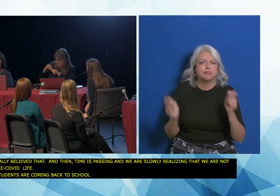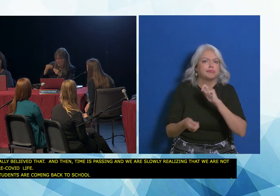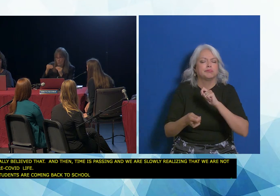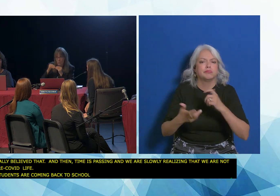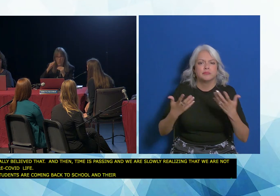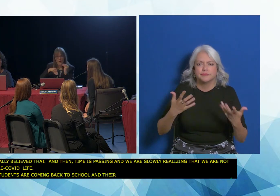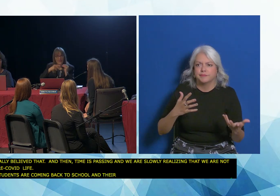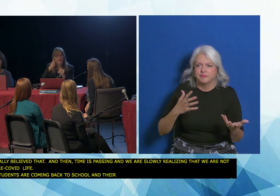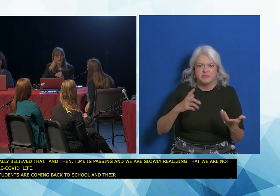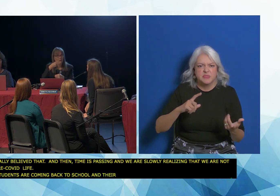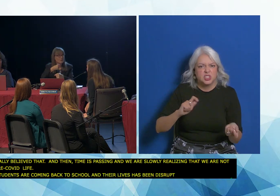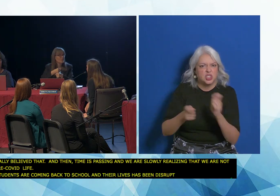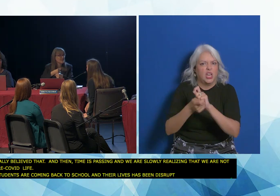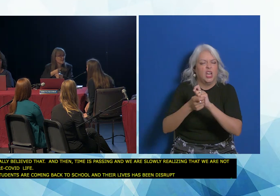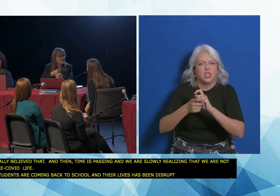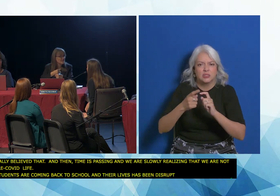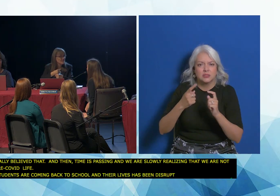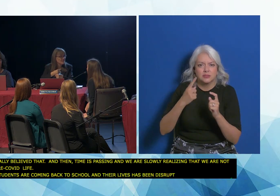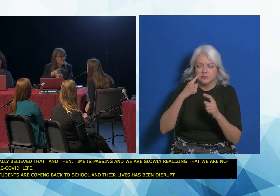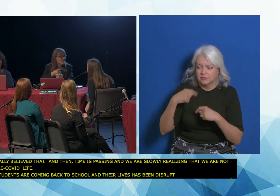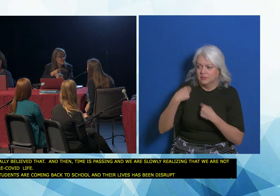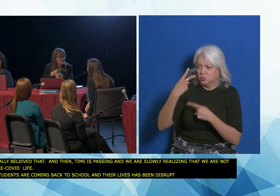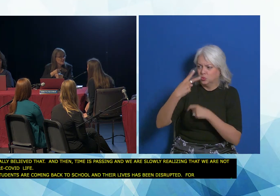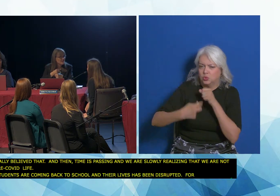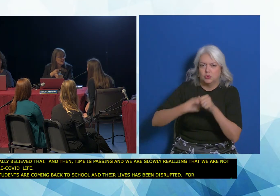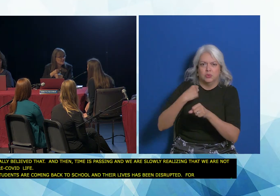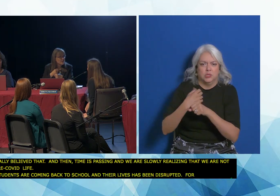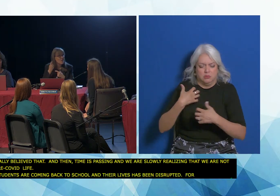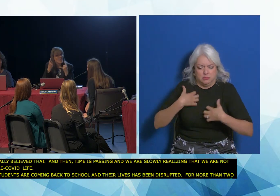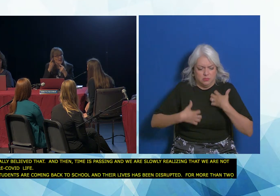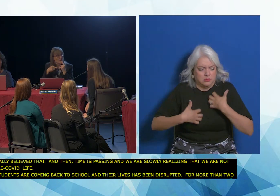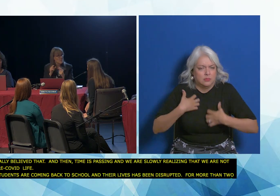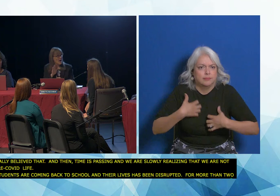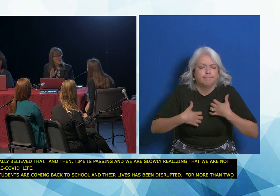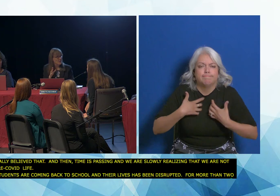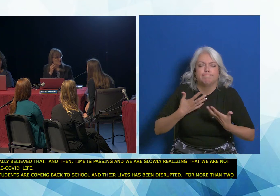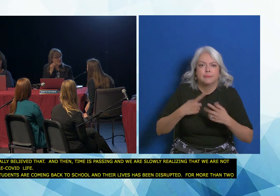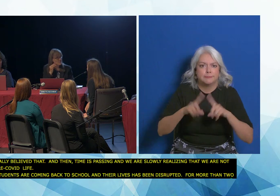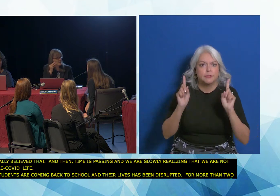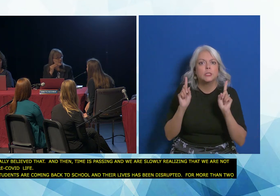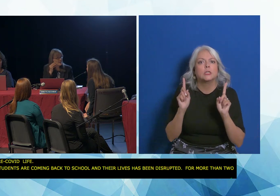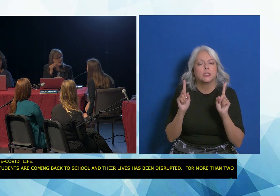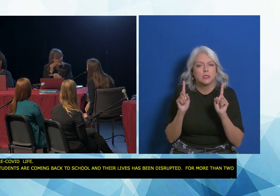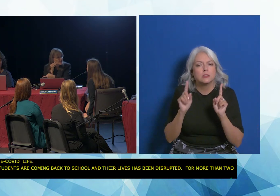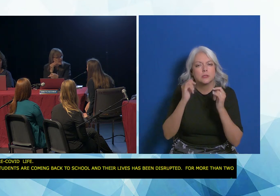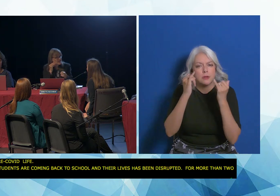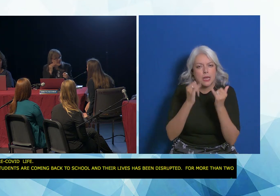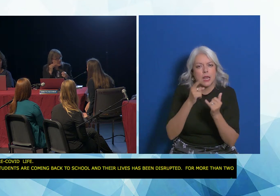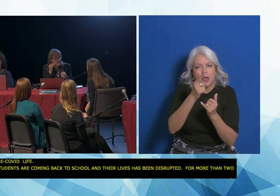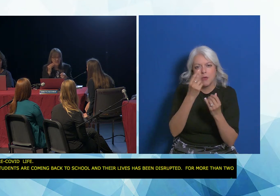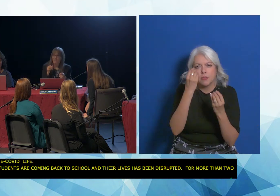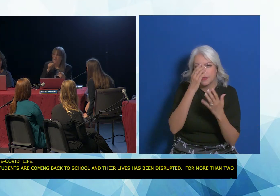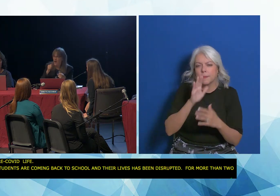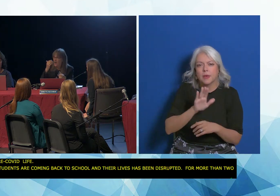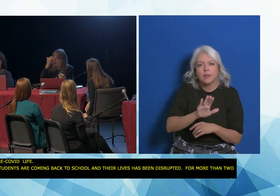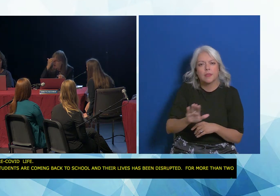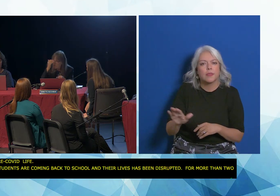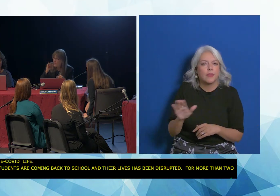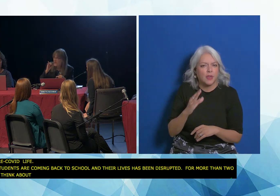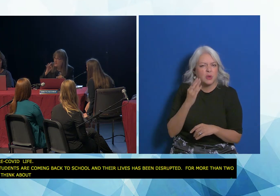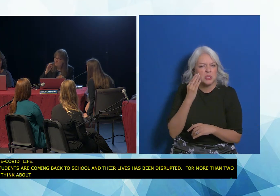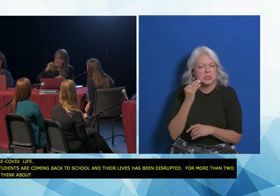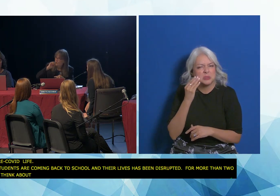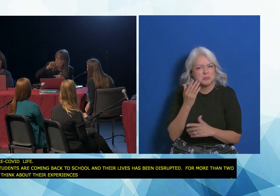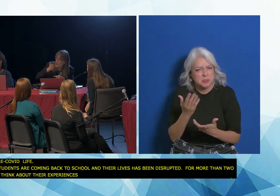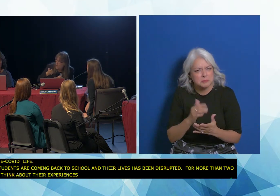disrupted for more than 2 years. So think about their